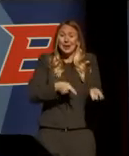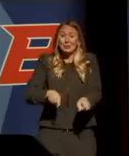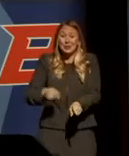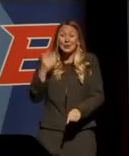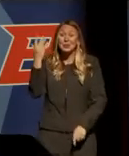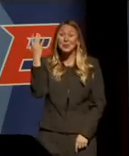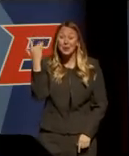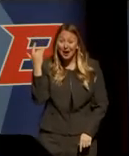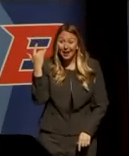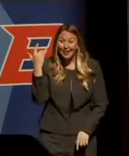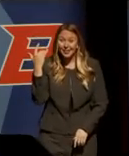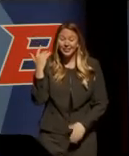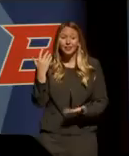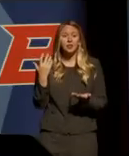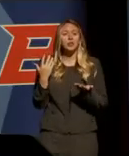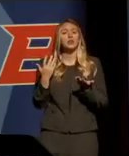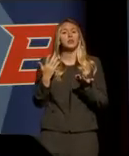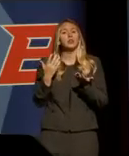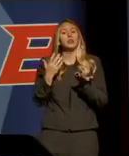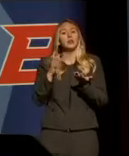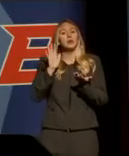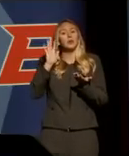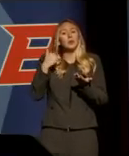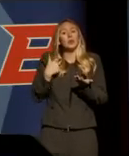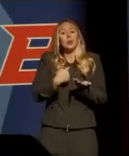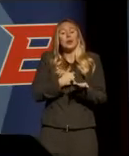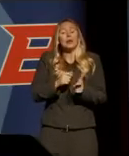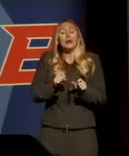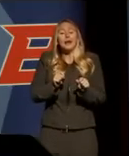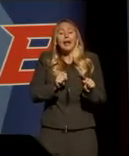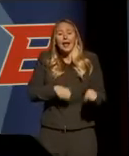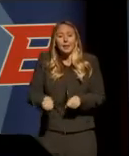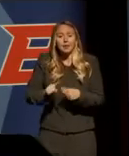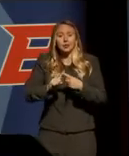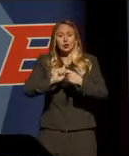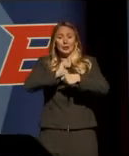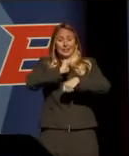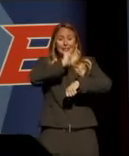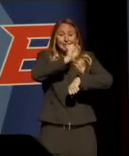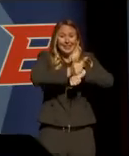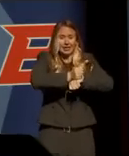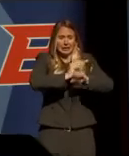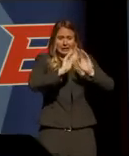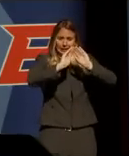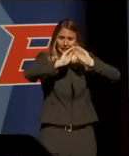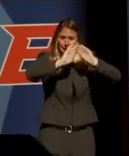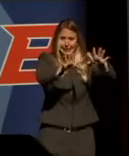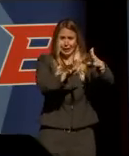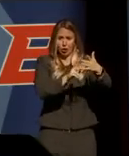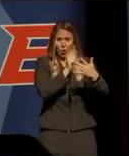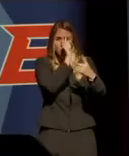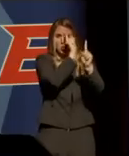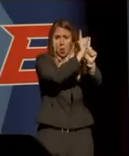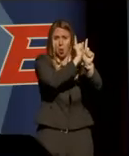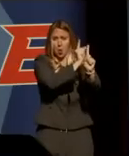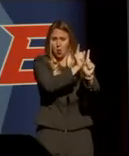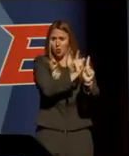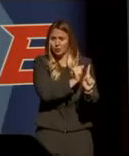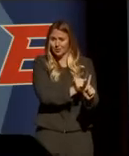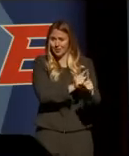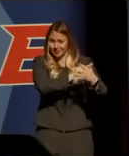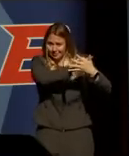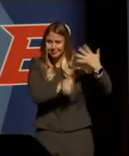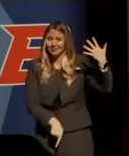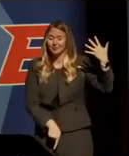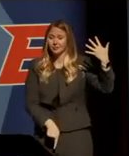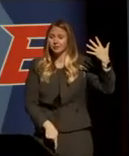in part because we have been able to set our sights on a set of clear goals. And I've had people